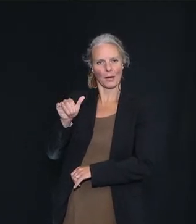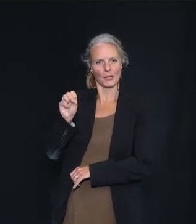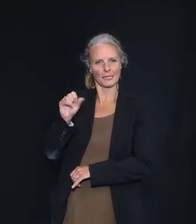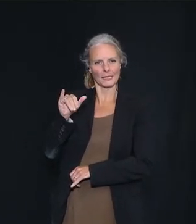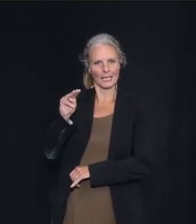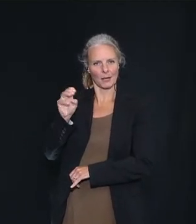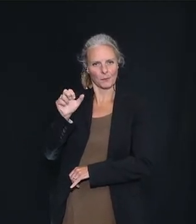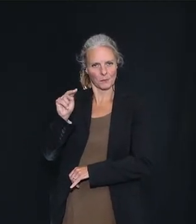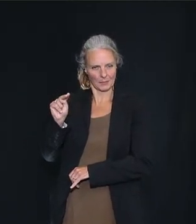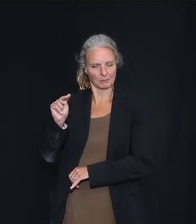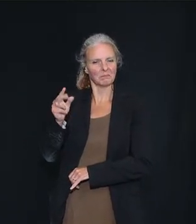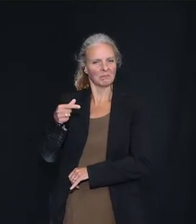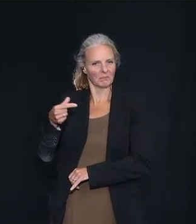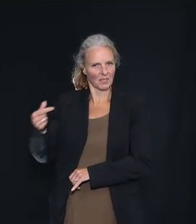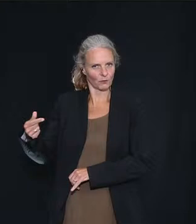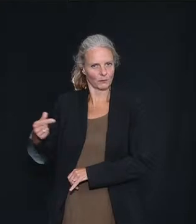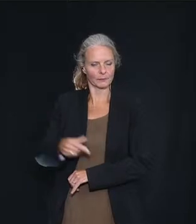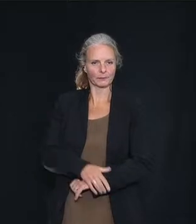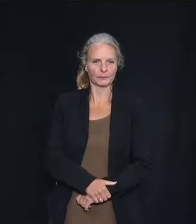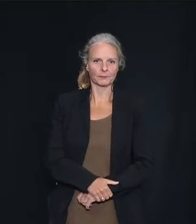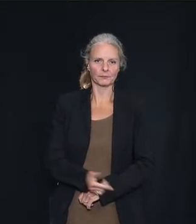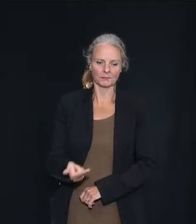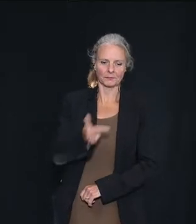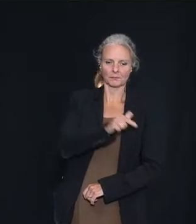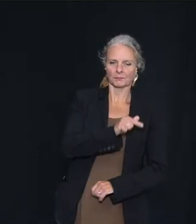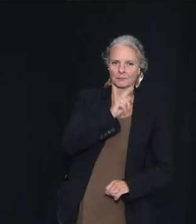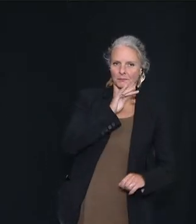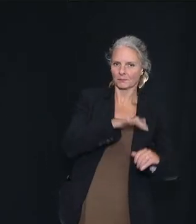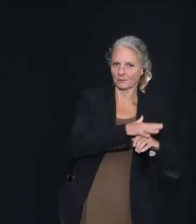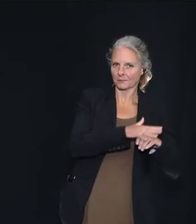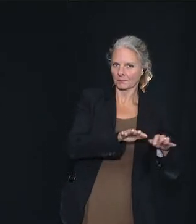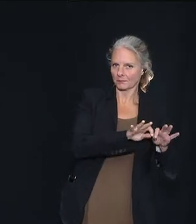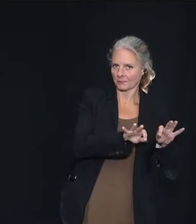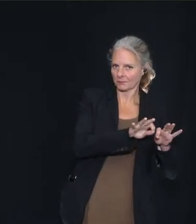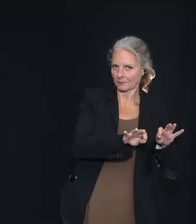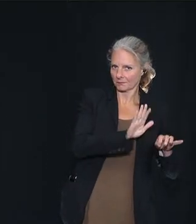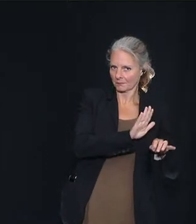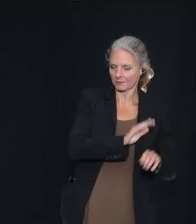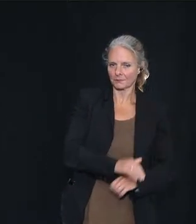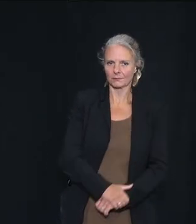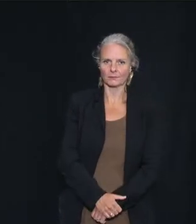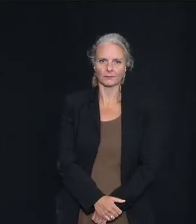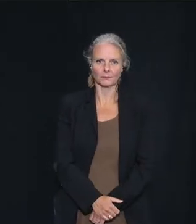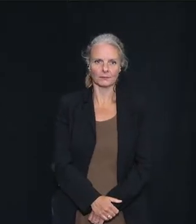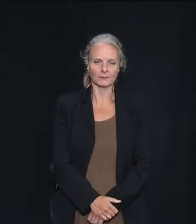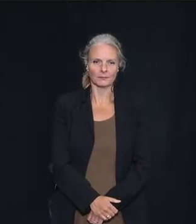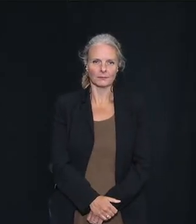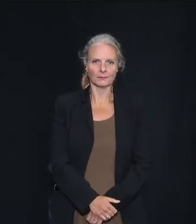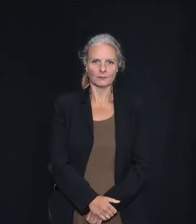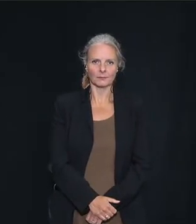Bad no, when besiege, and